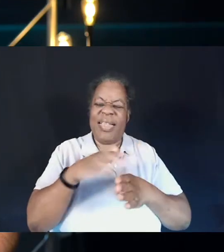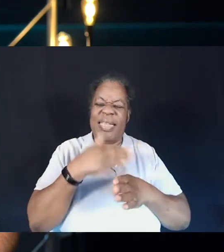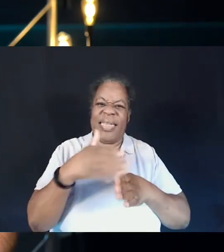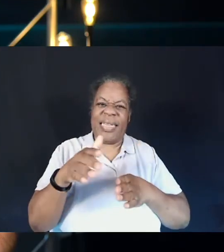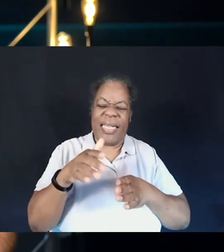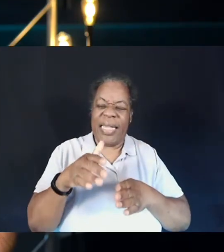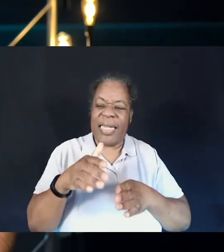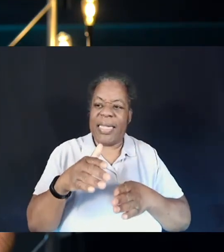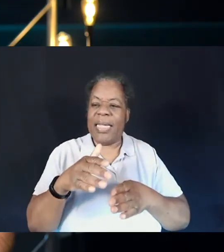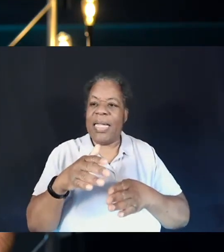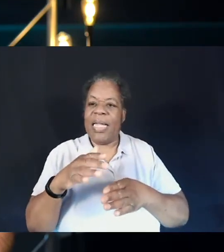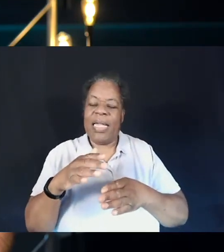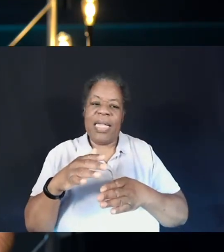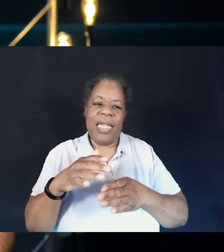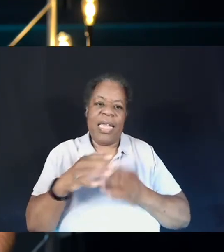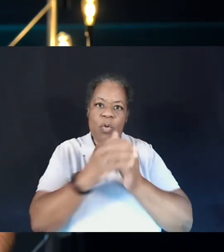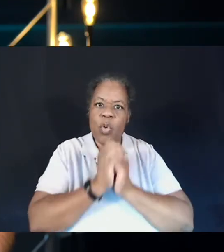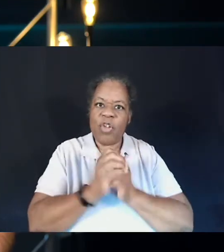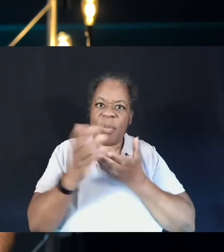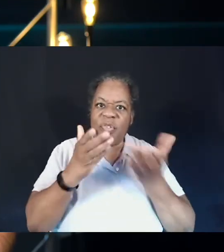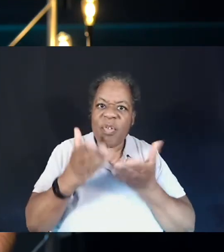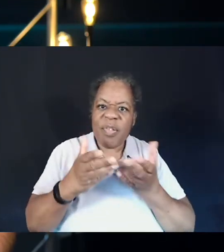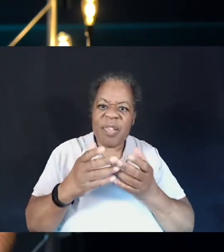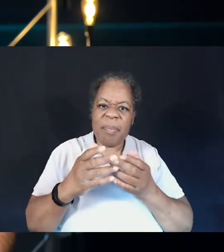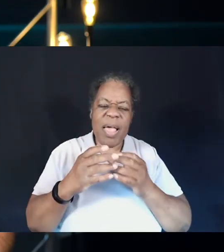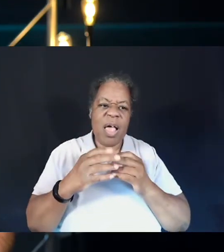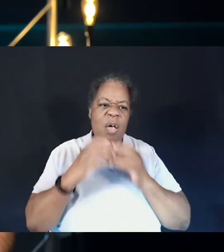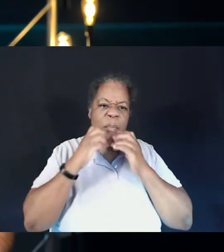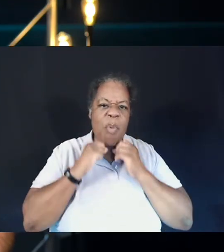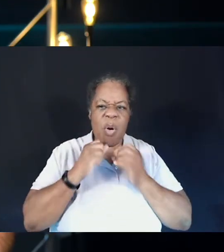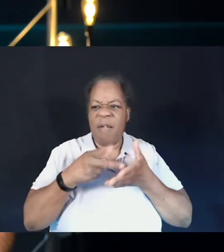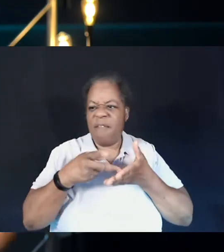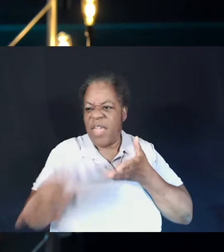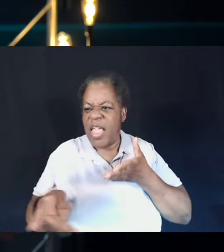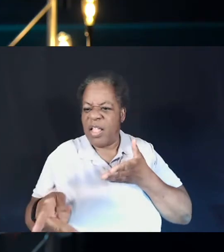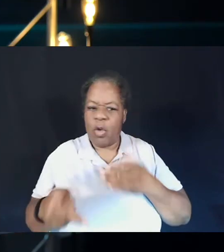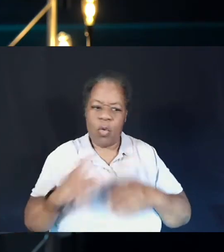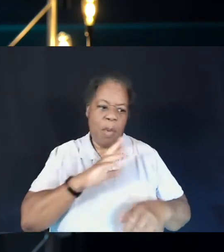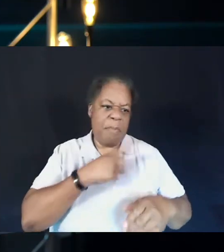failure, let alone songs about our own personal moral failure.